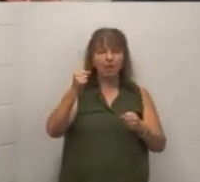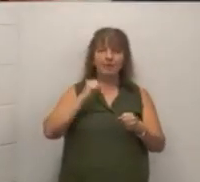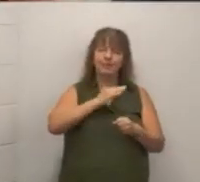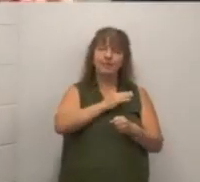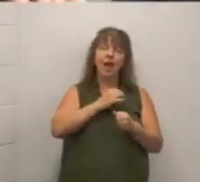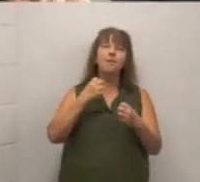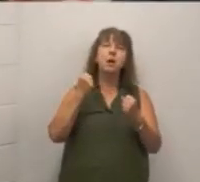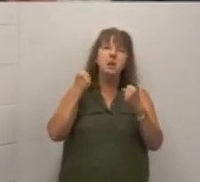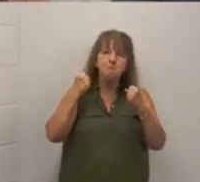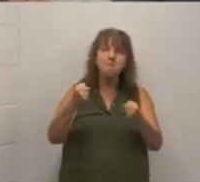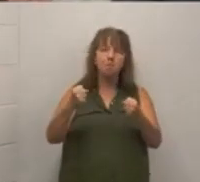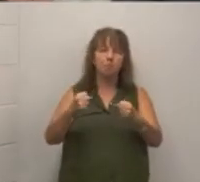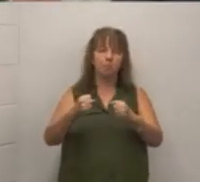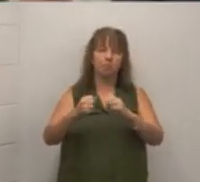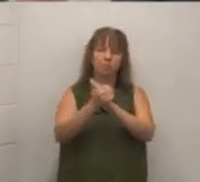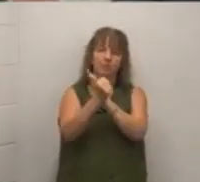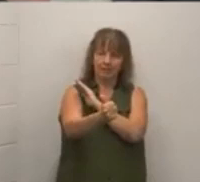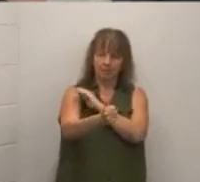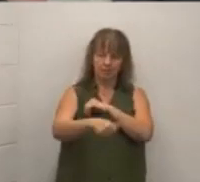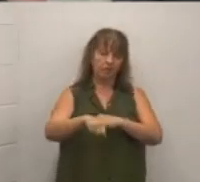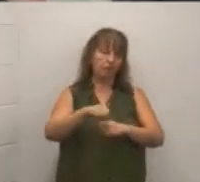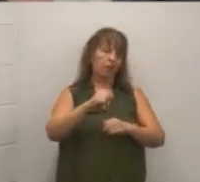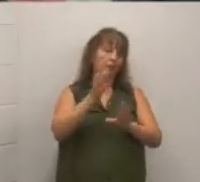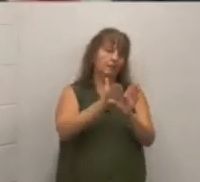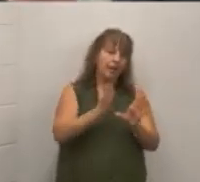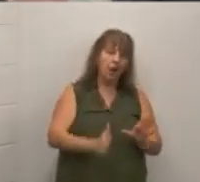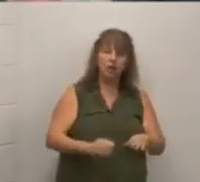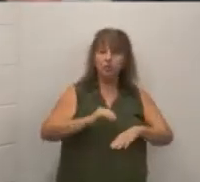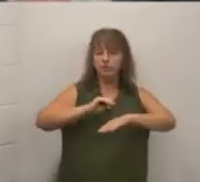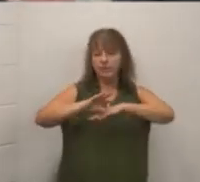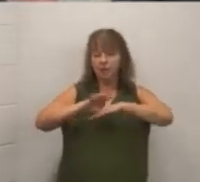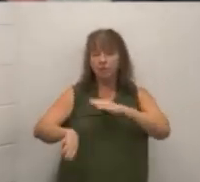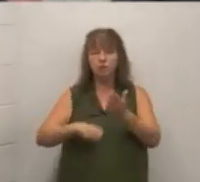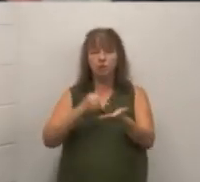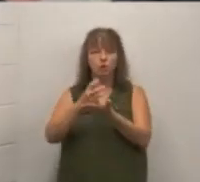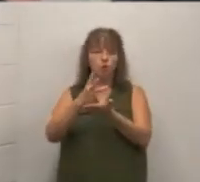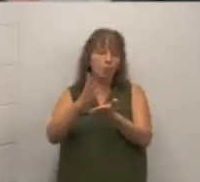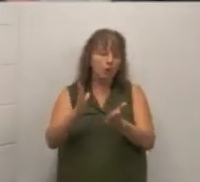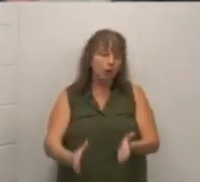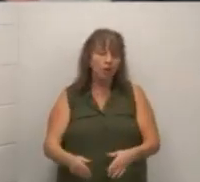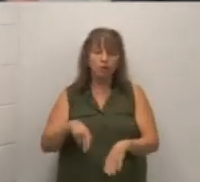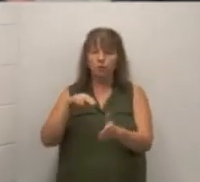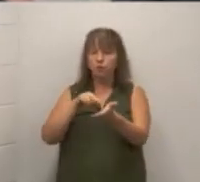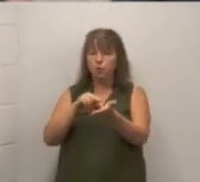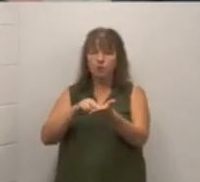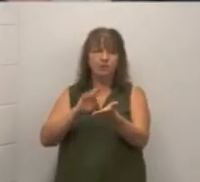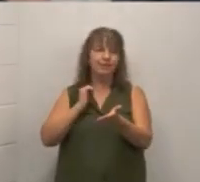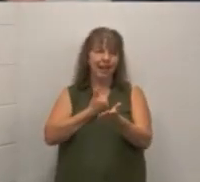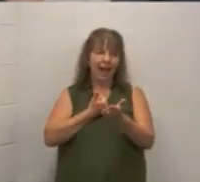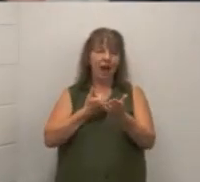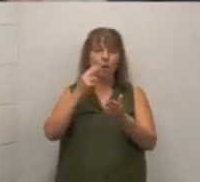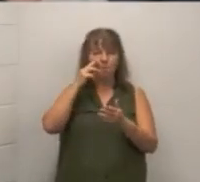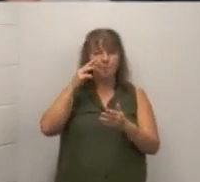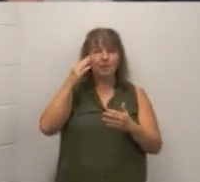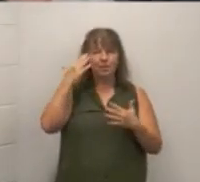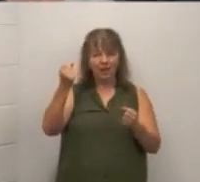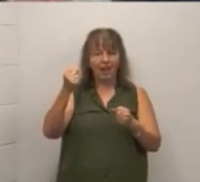district, school psychologists, school counselors, social workers, nurses, etc. And we have